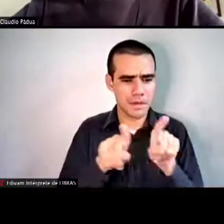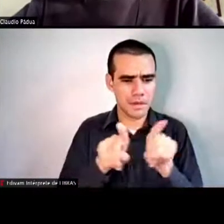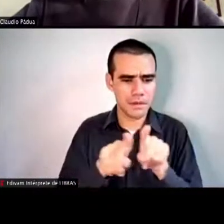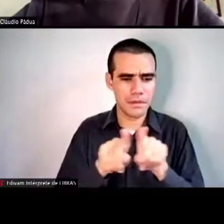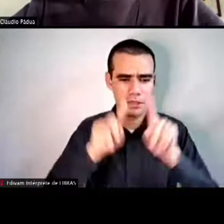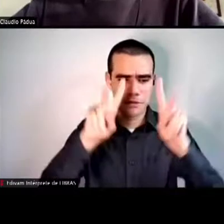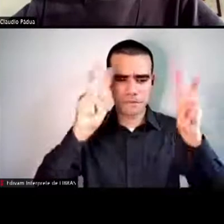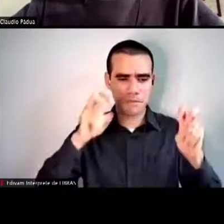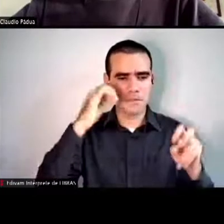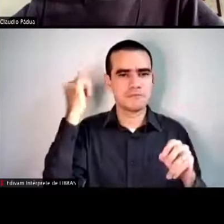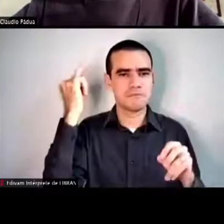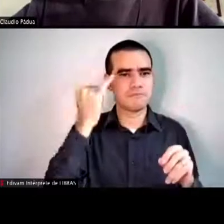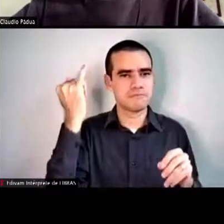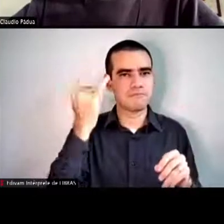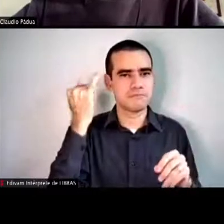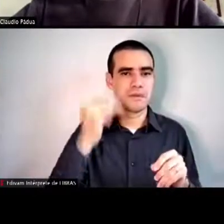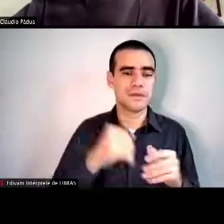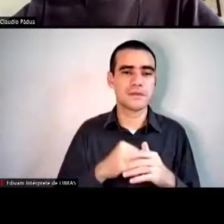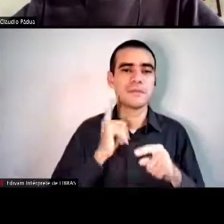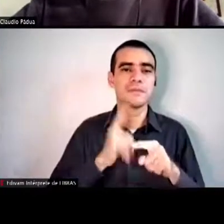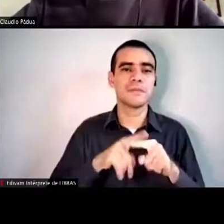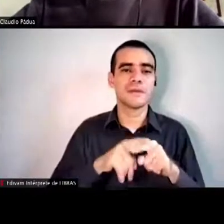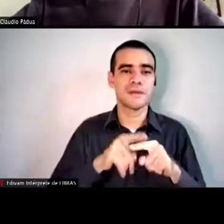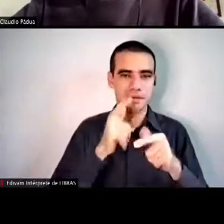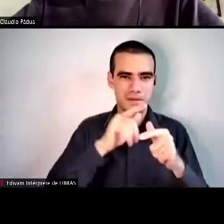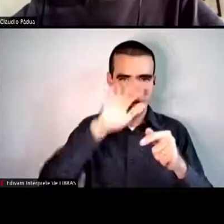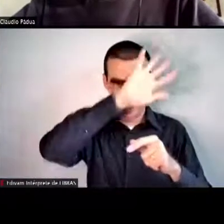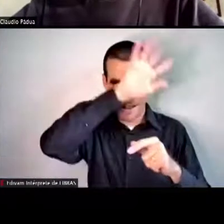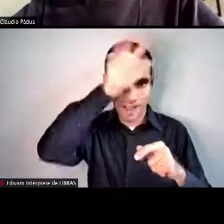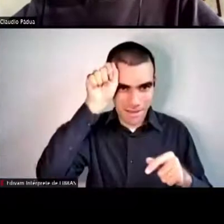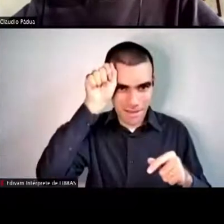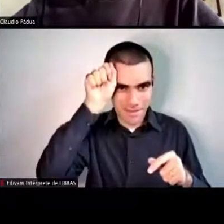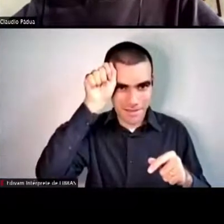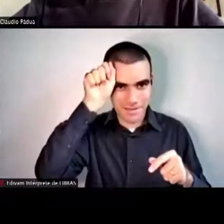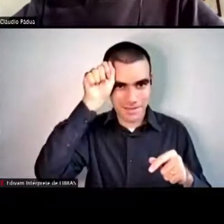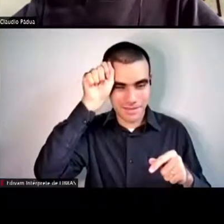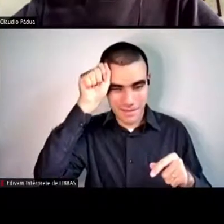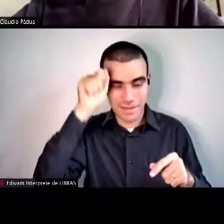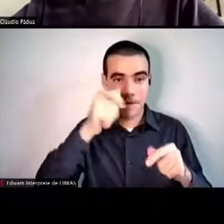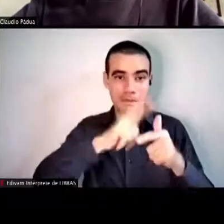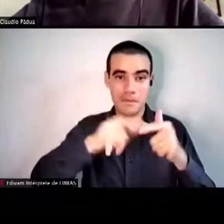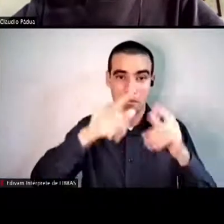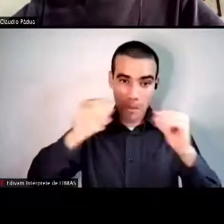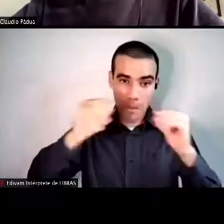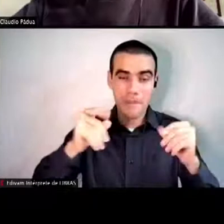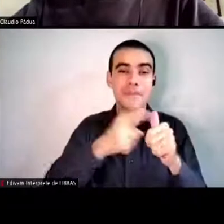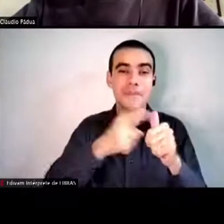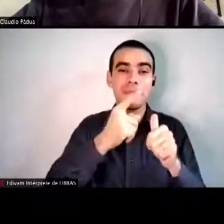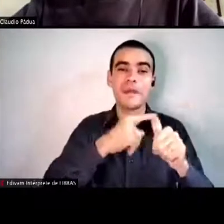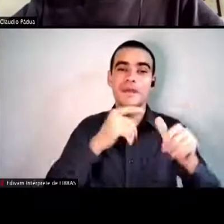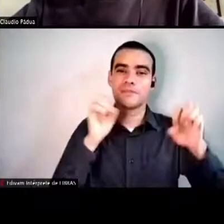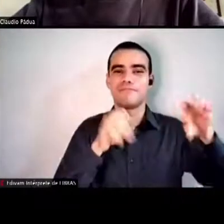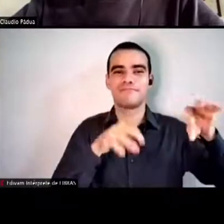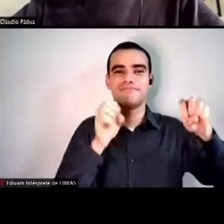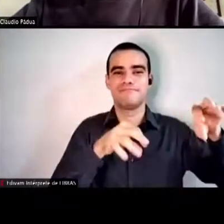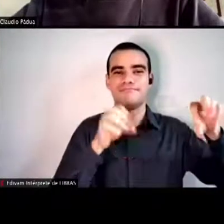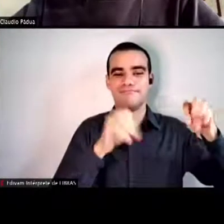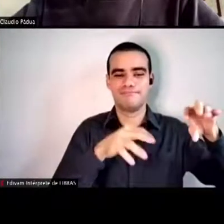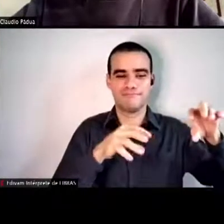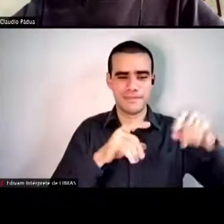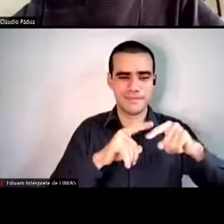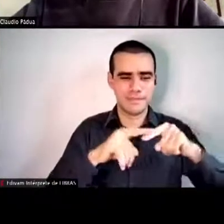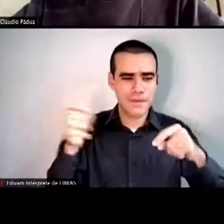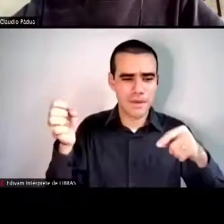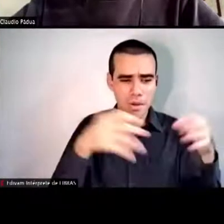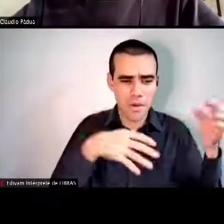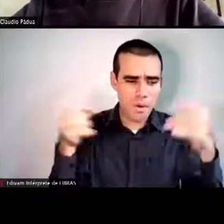reinforce that I think this is the great topic. We are searching for a solution for the Amazon, and it goes through education and innovation.